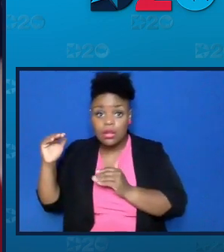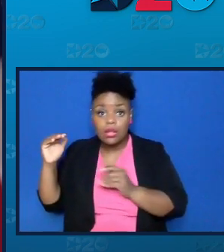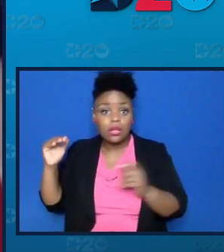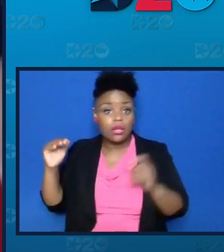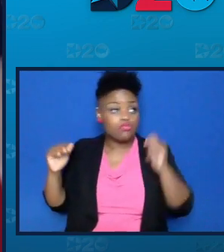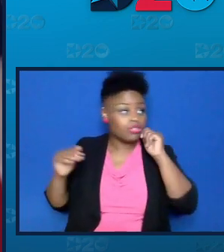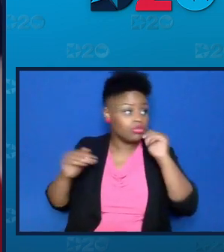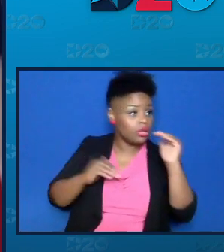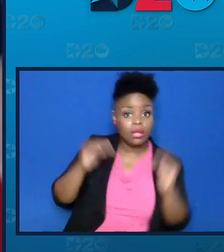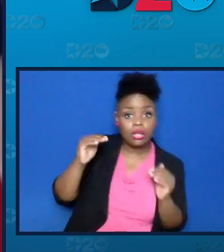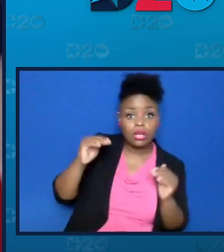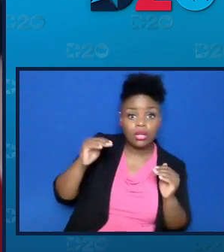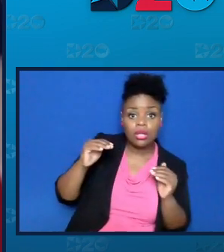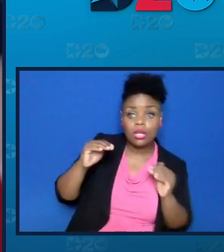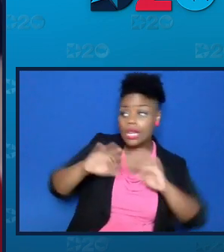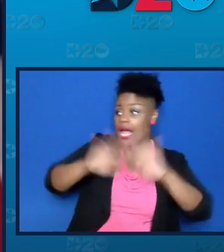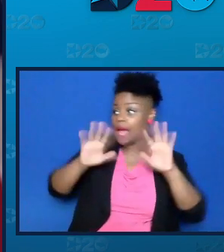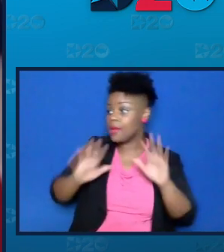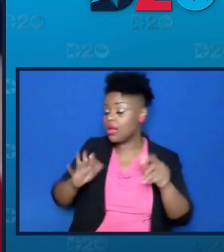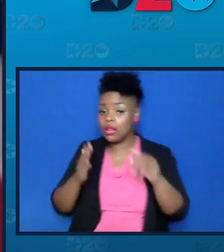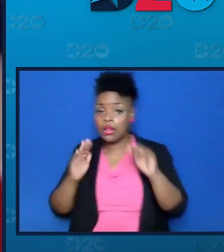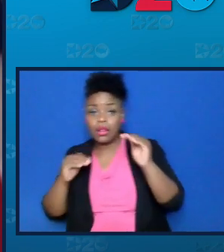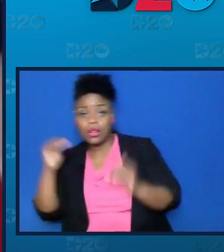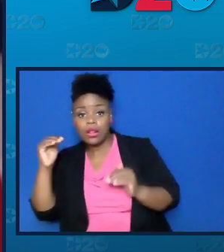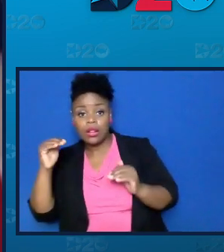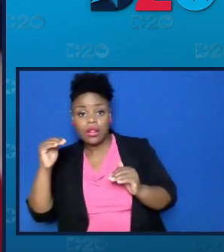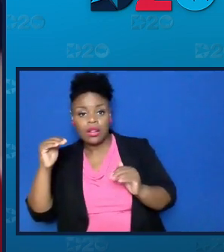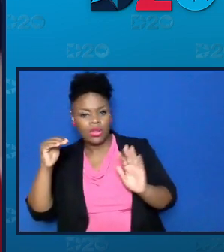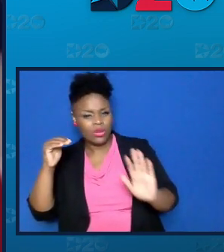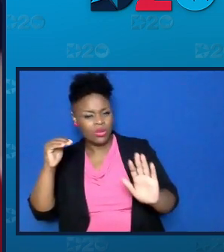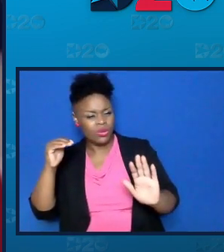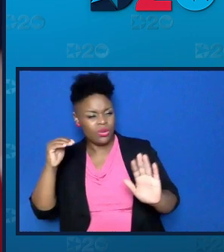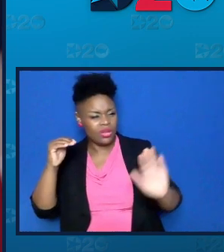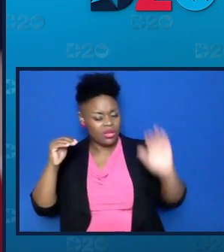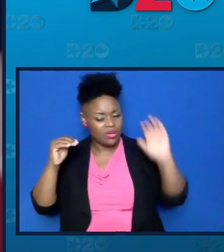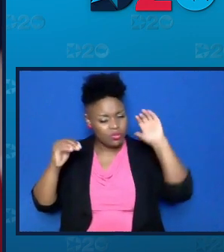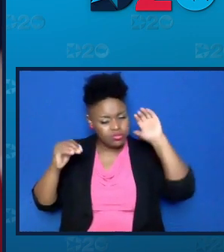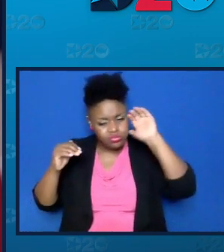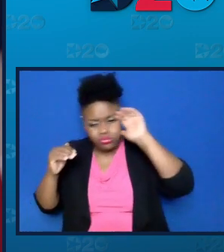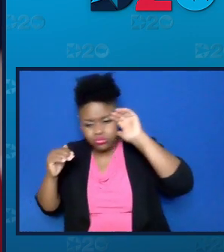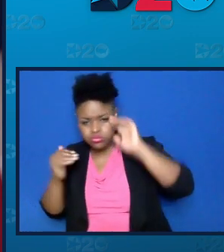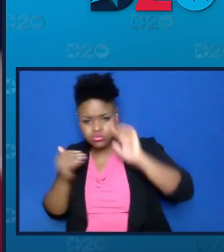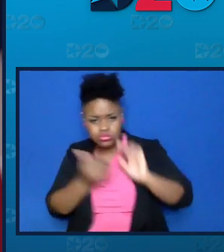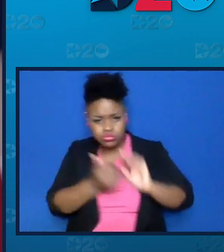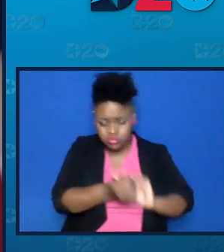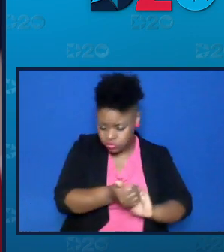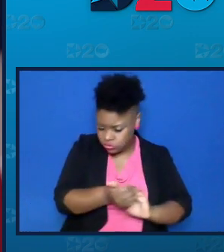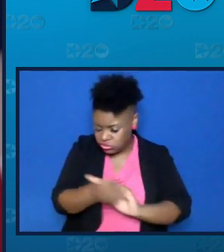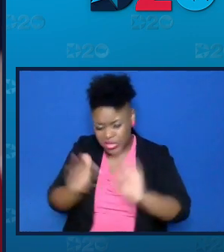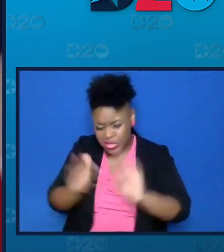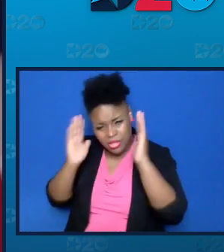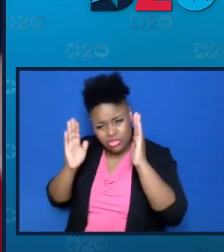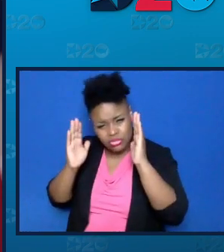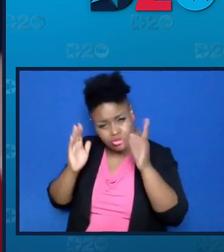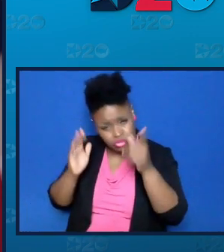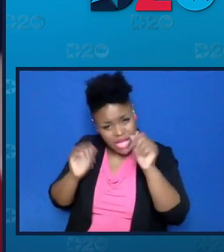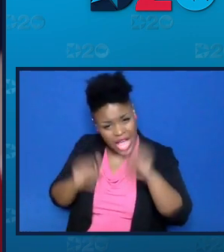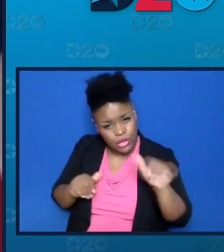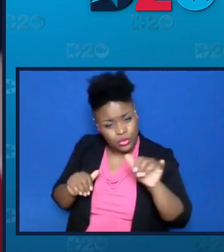environmental injustice. I hear their voices. If you listen, you can hear them too. And whether